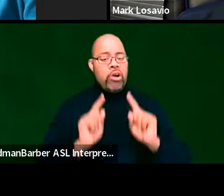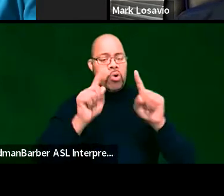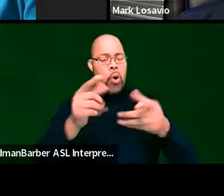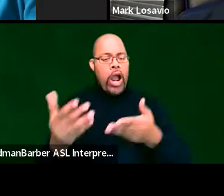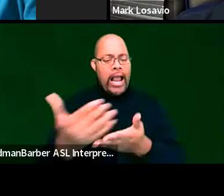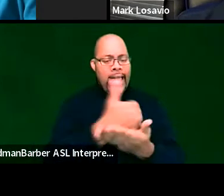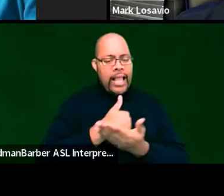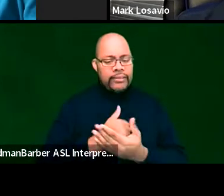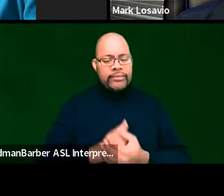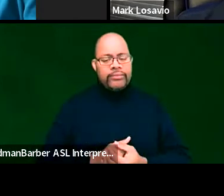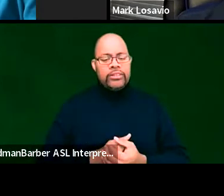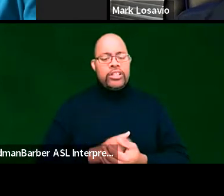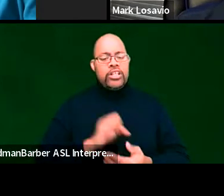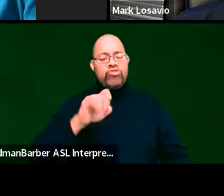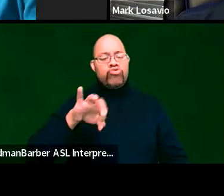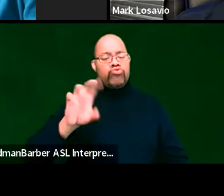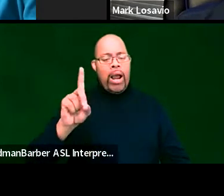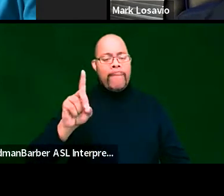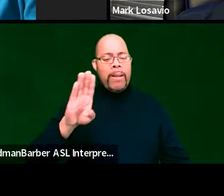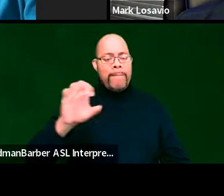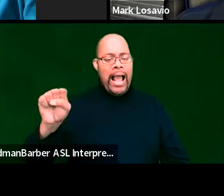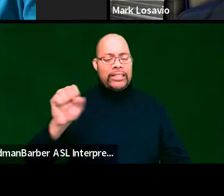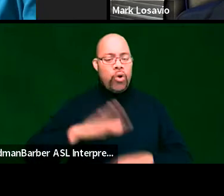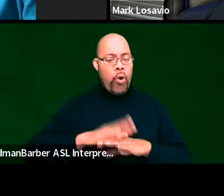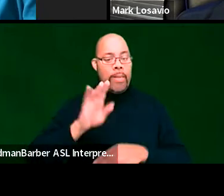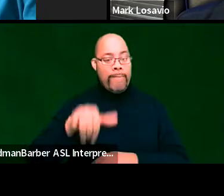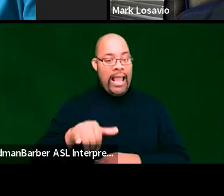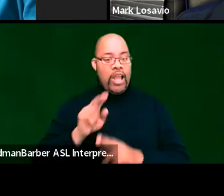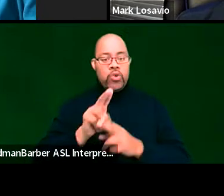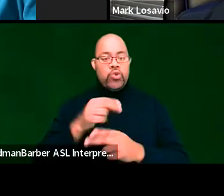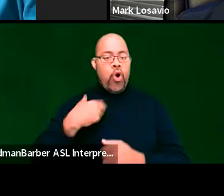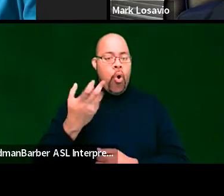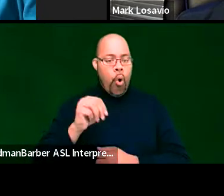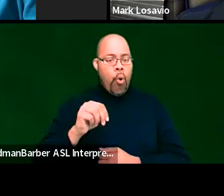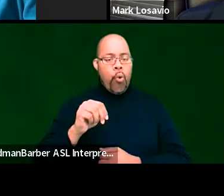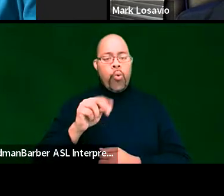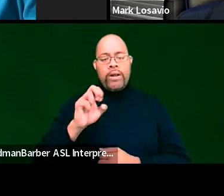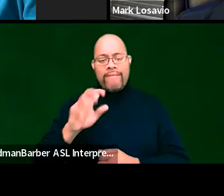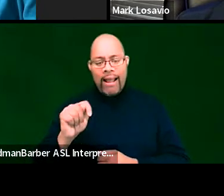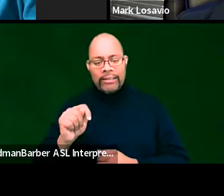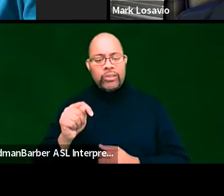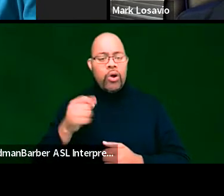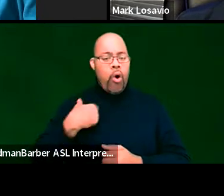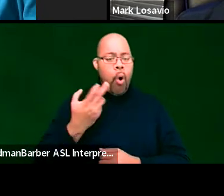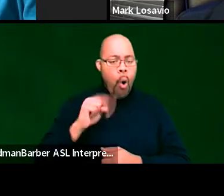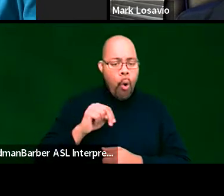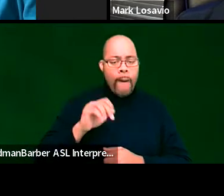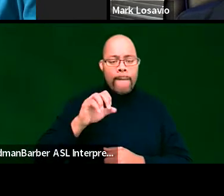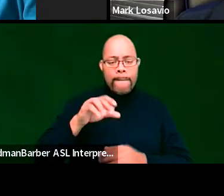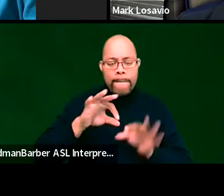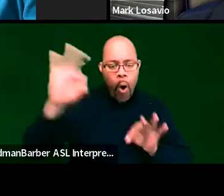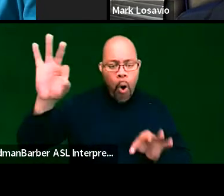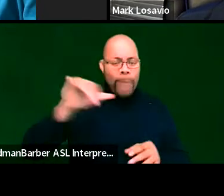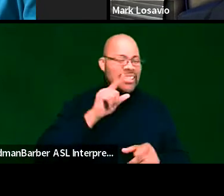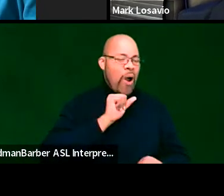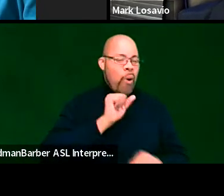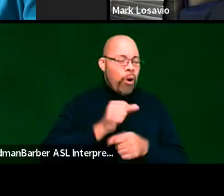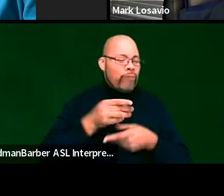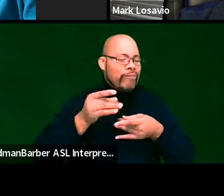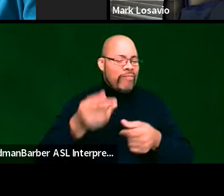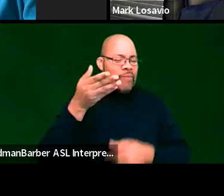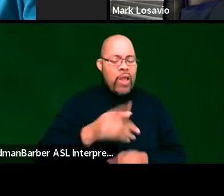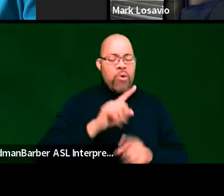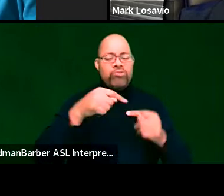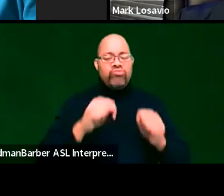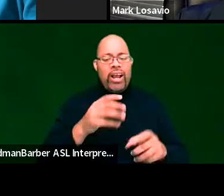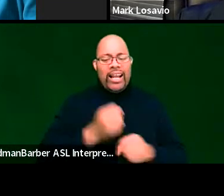collect striped bass on the bay, you know, trying to use our own nets and our own poles and all that. But that doesn't work too efficiently there when you're